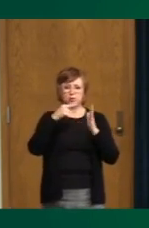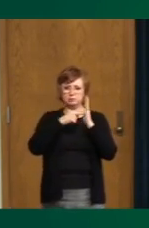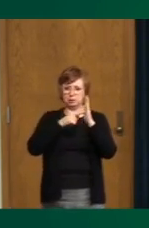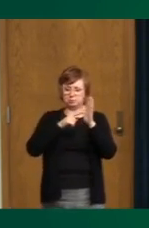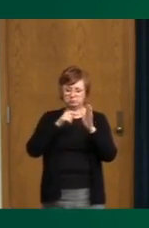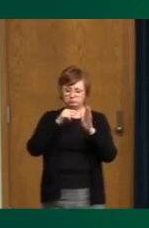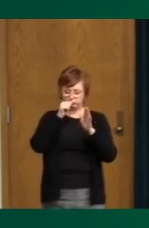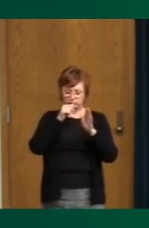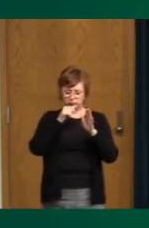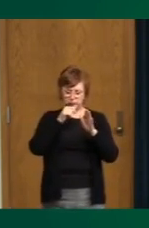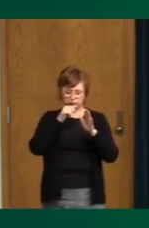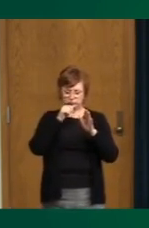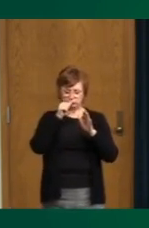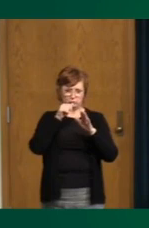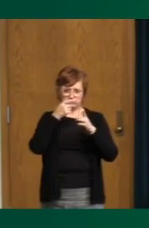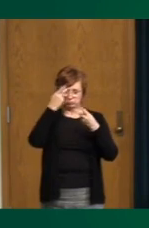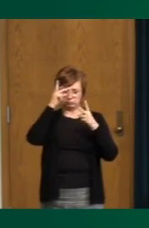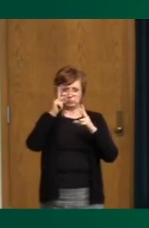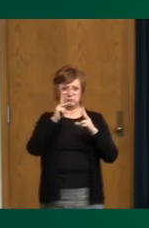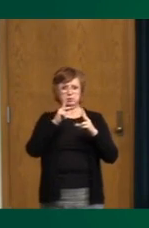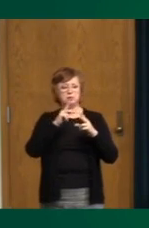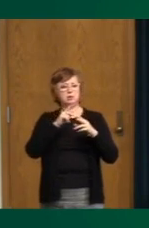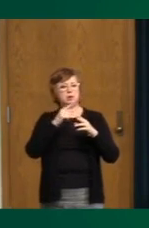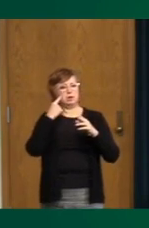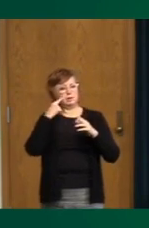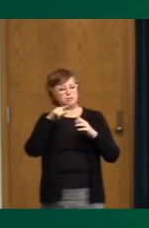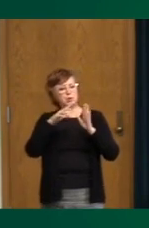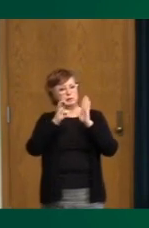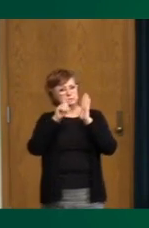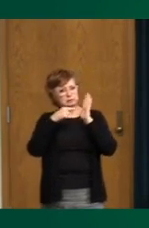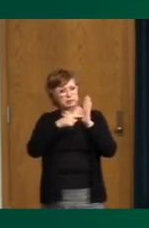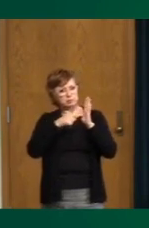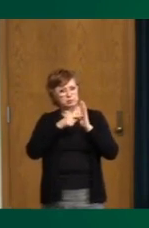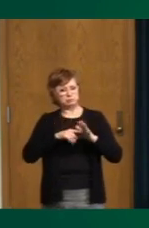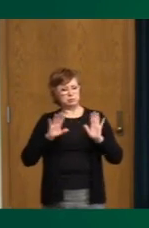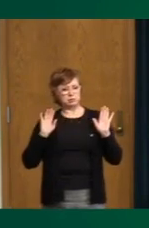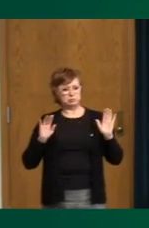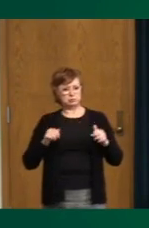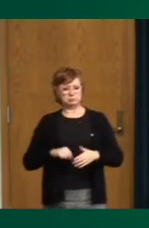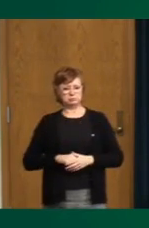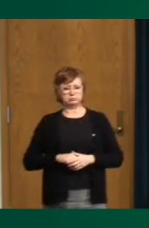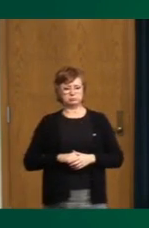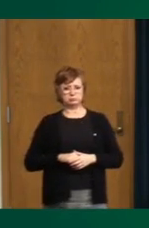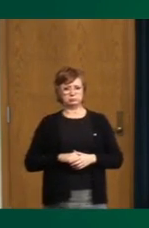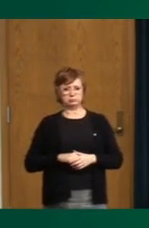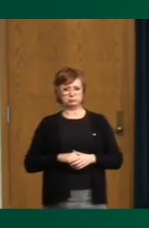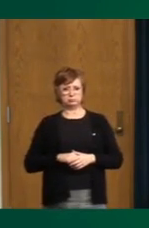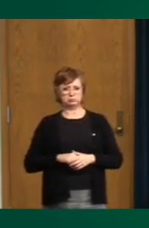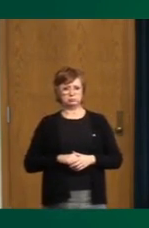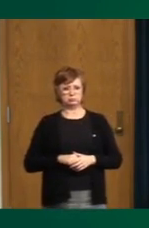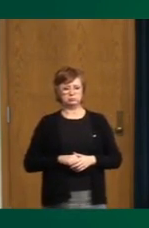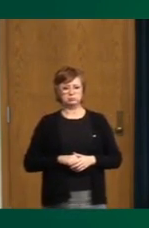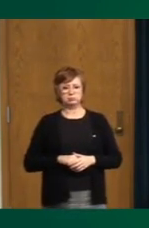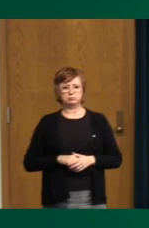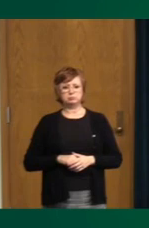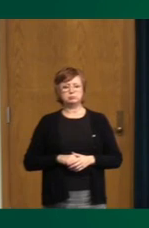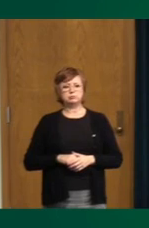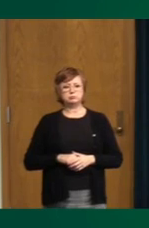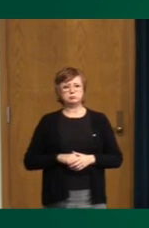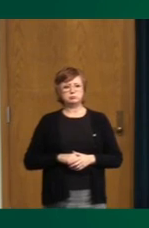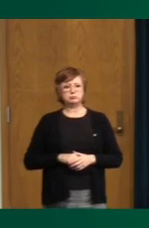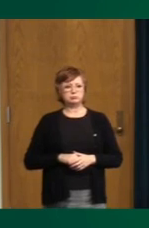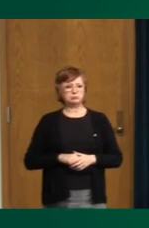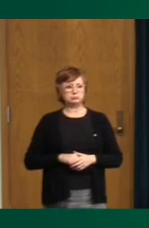dressing rooms in any way, any advice you have will be appreciated. Doctor, anything to add? Yeah, no, I think that is